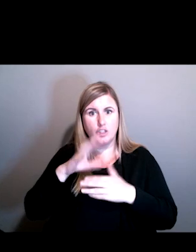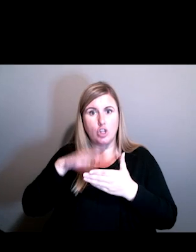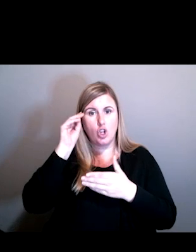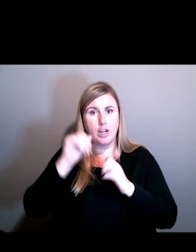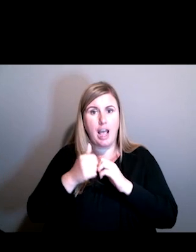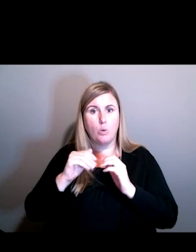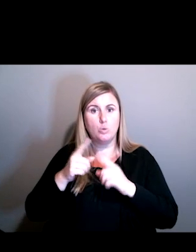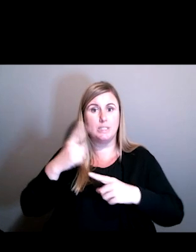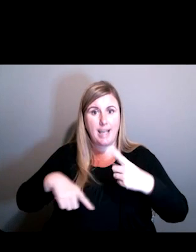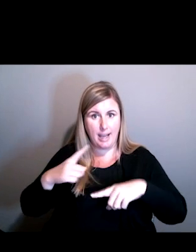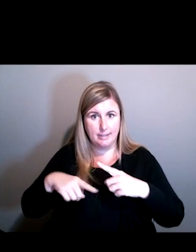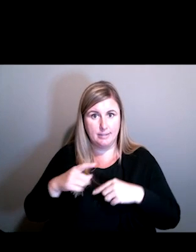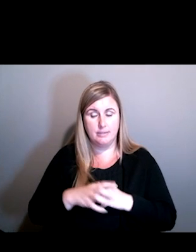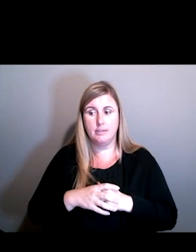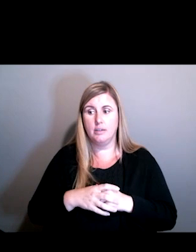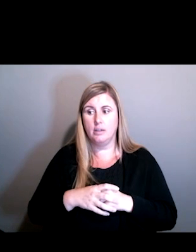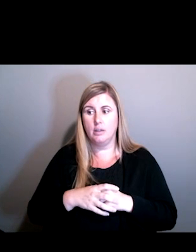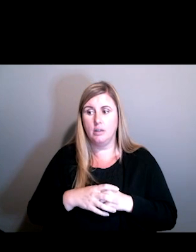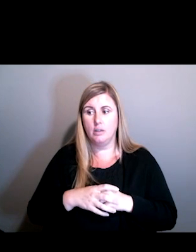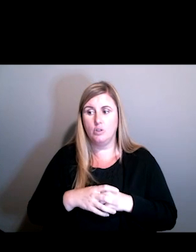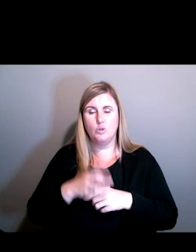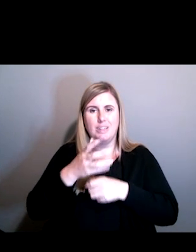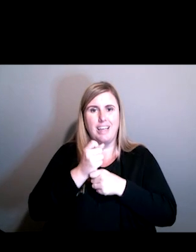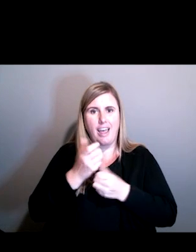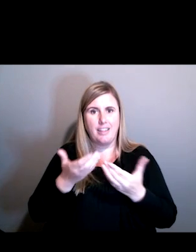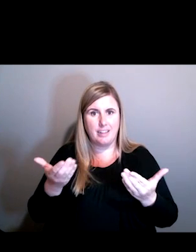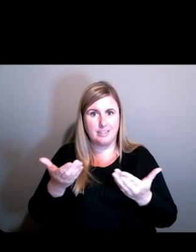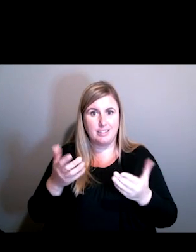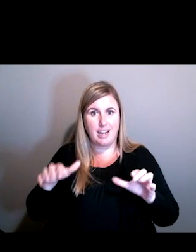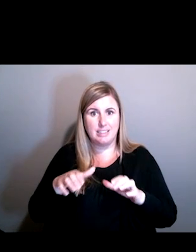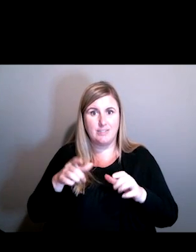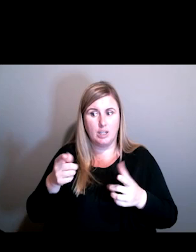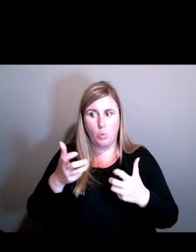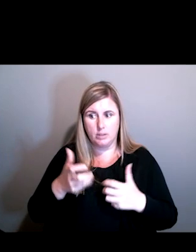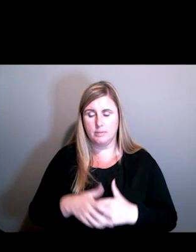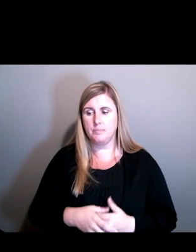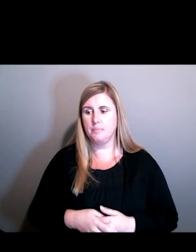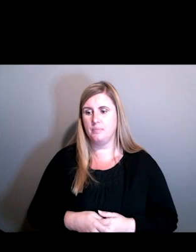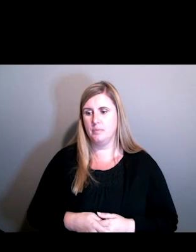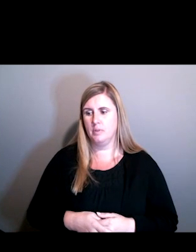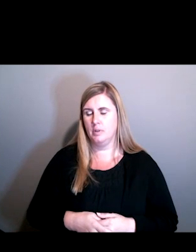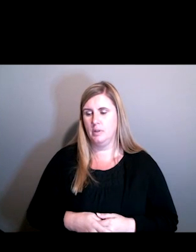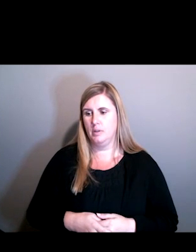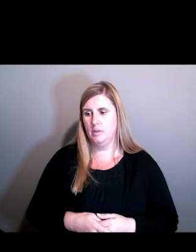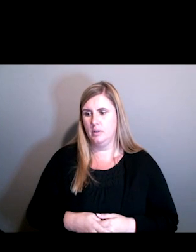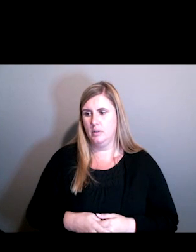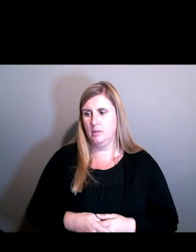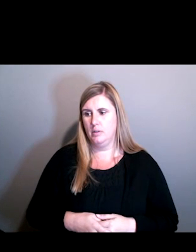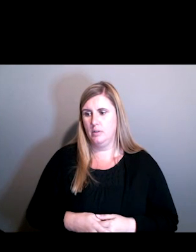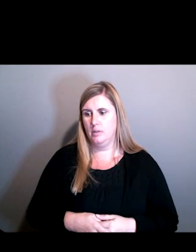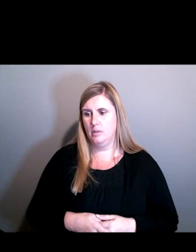that is learning how to sign to get things and activities that he wants.